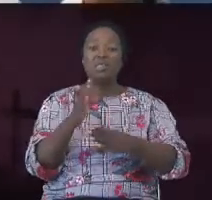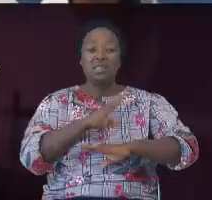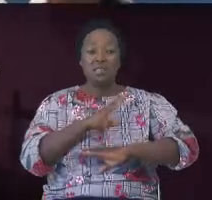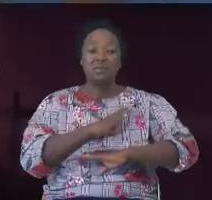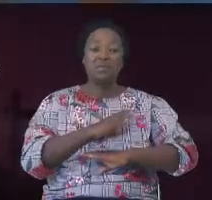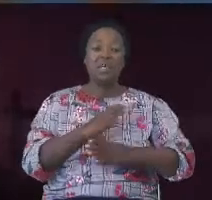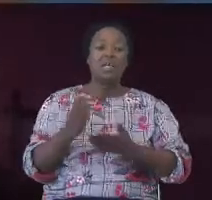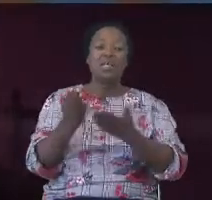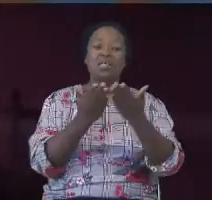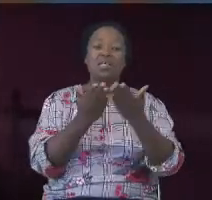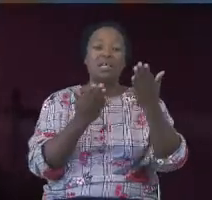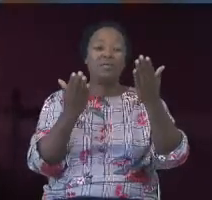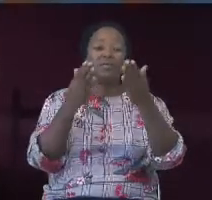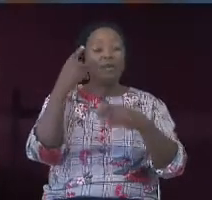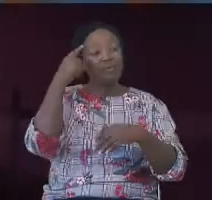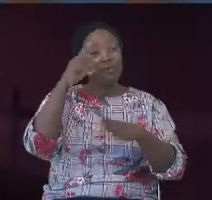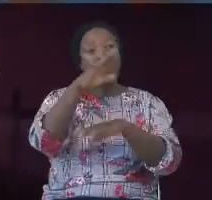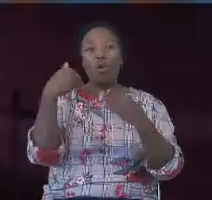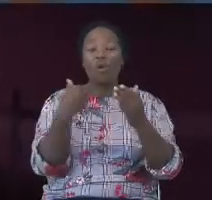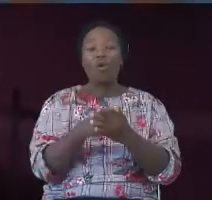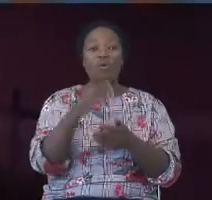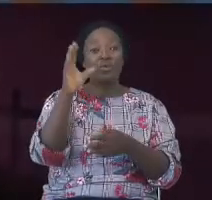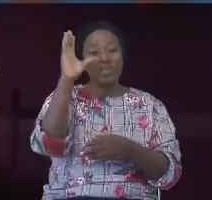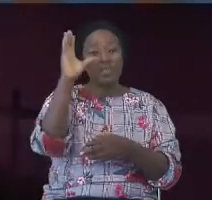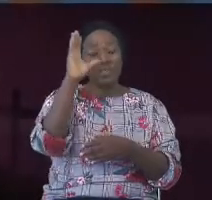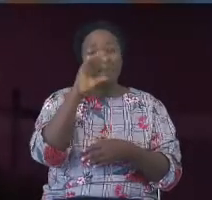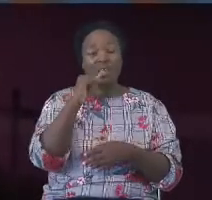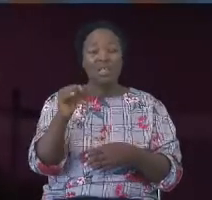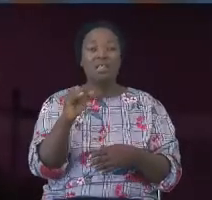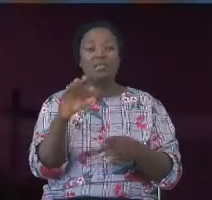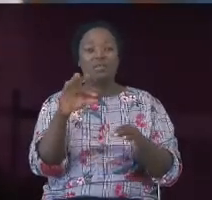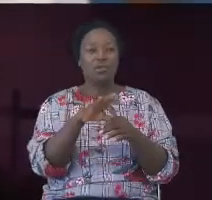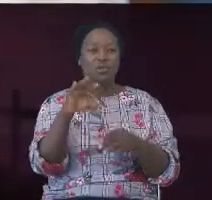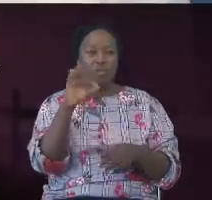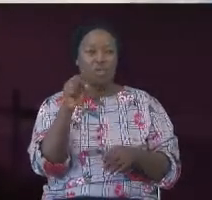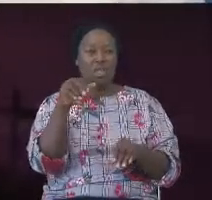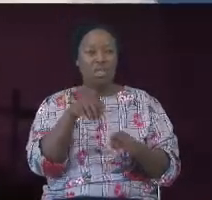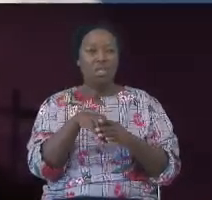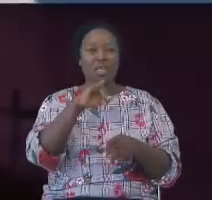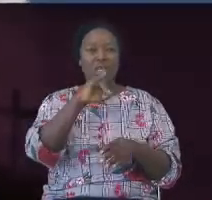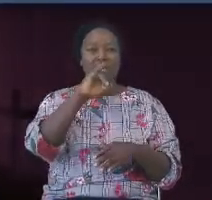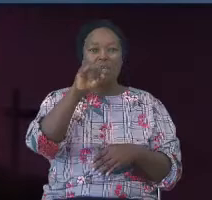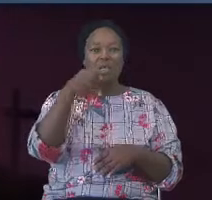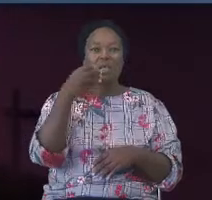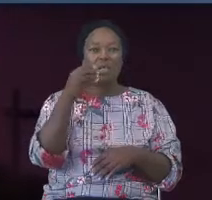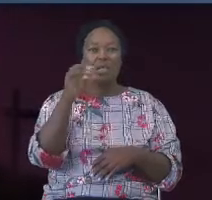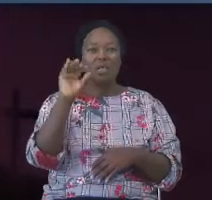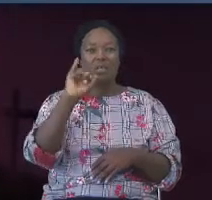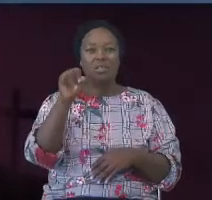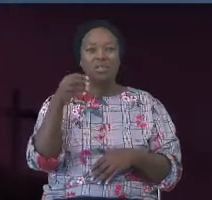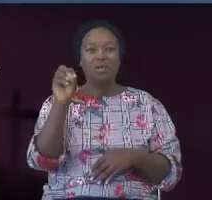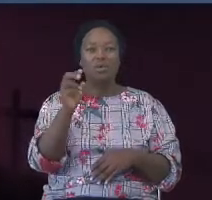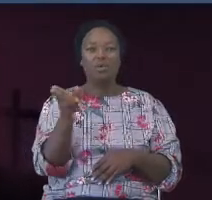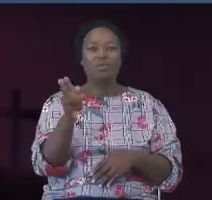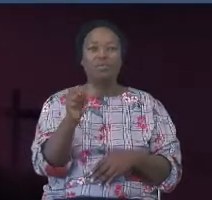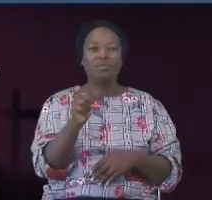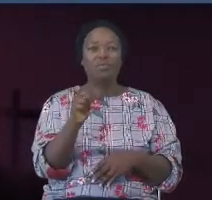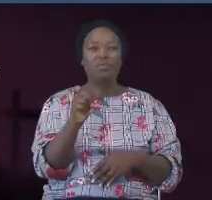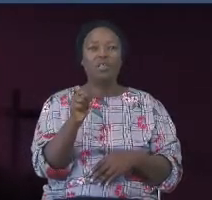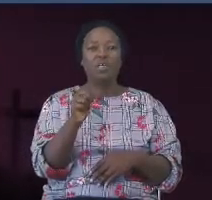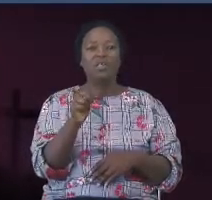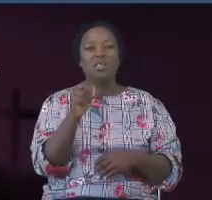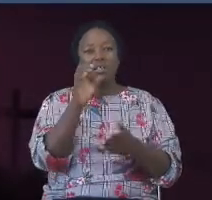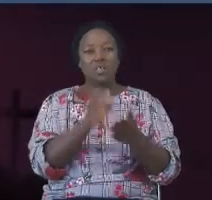wonder of his satisfactory sacrifice for all seeking souls